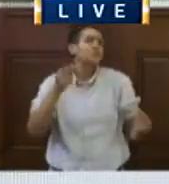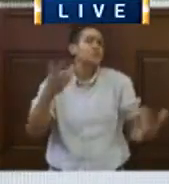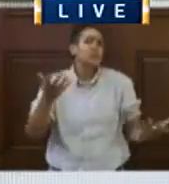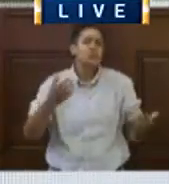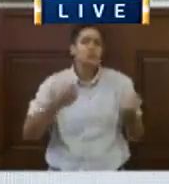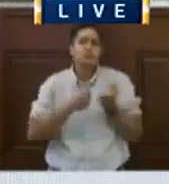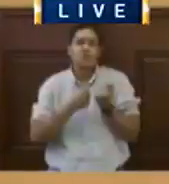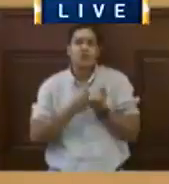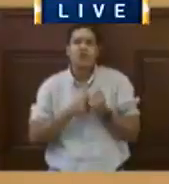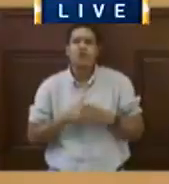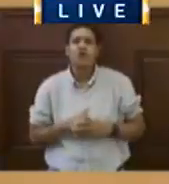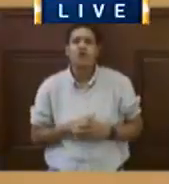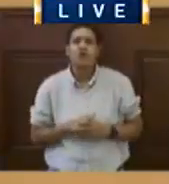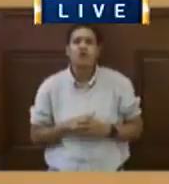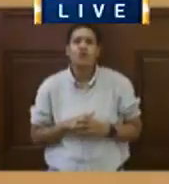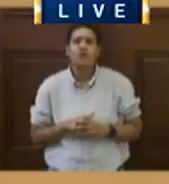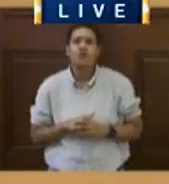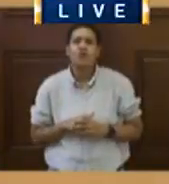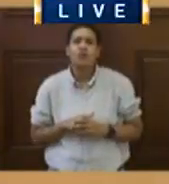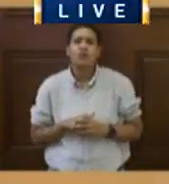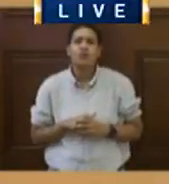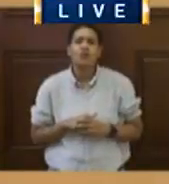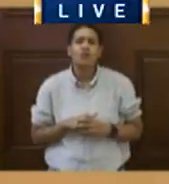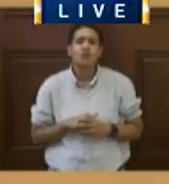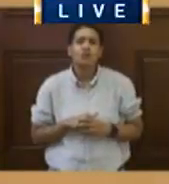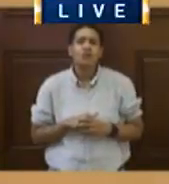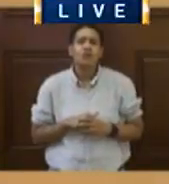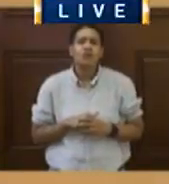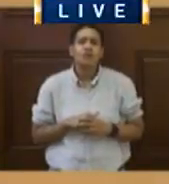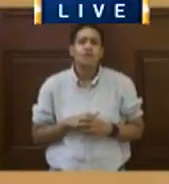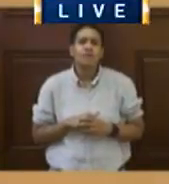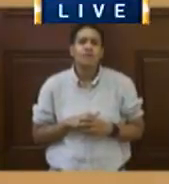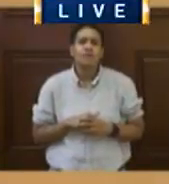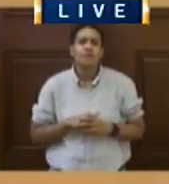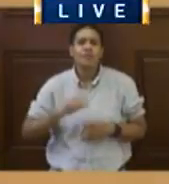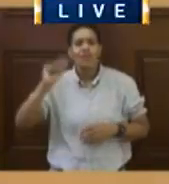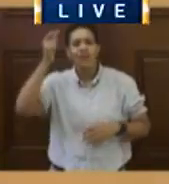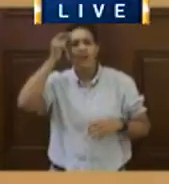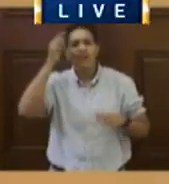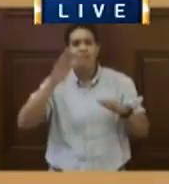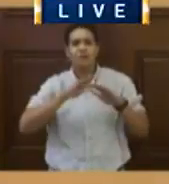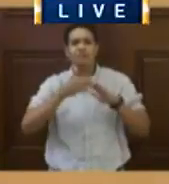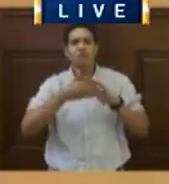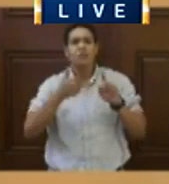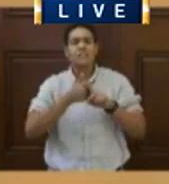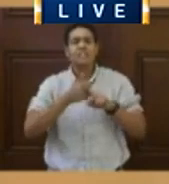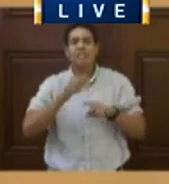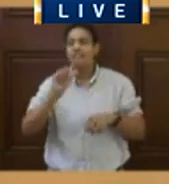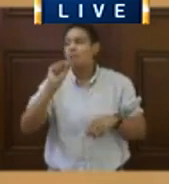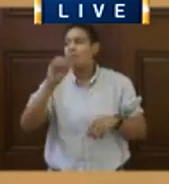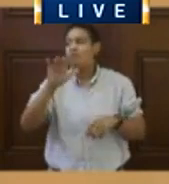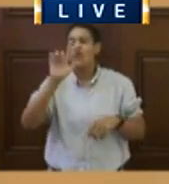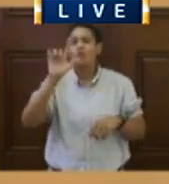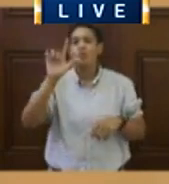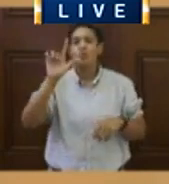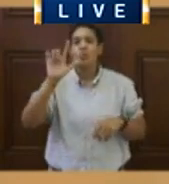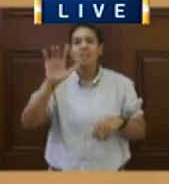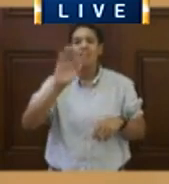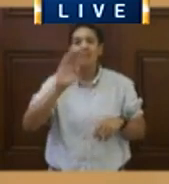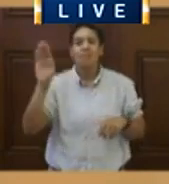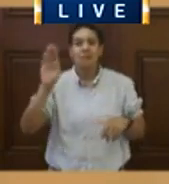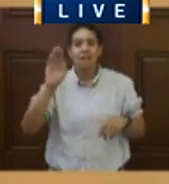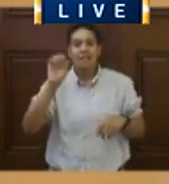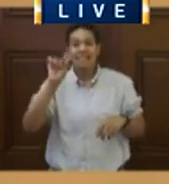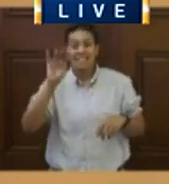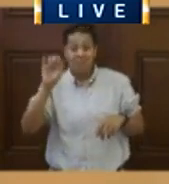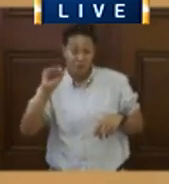government of Jamaica has put forward, $25 billion in stimulus, of which $15 billion is in the form of tax reductions